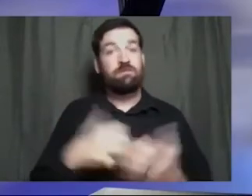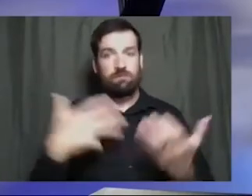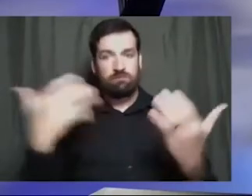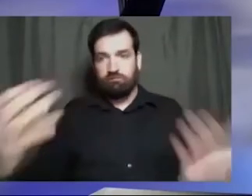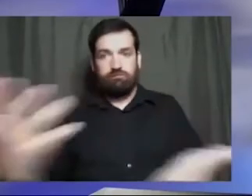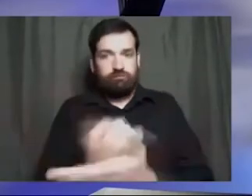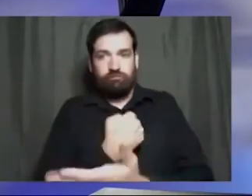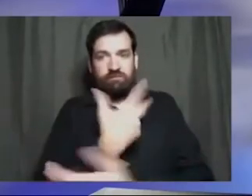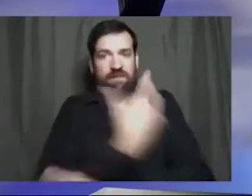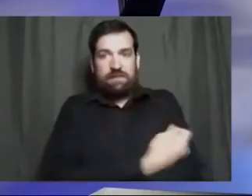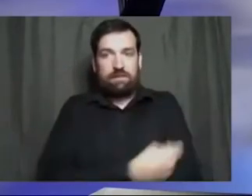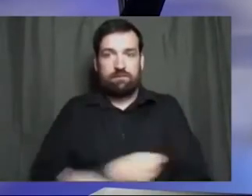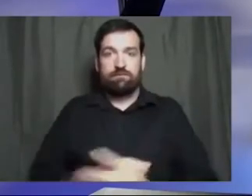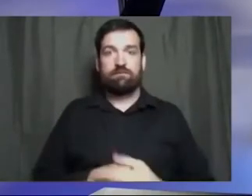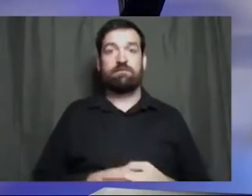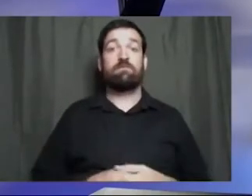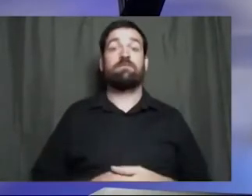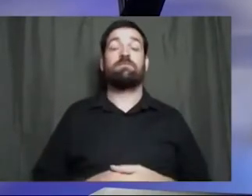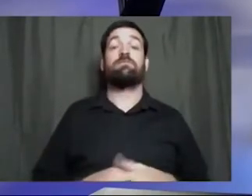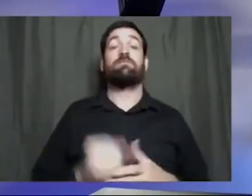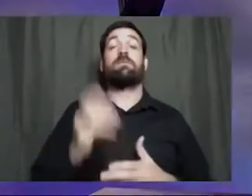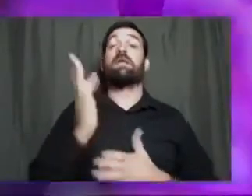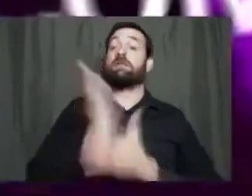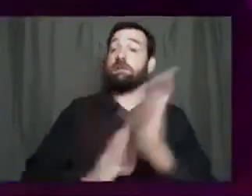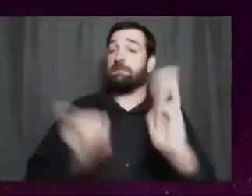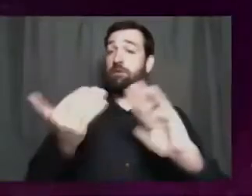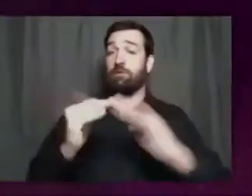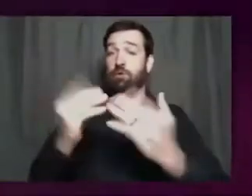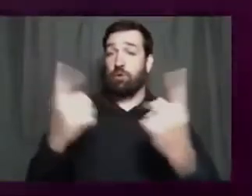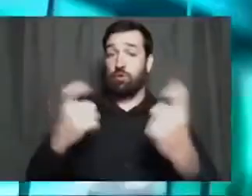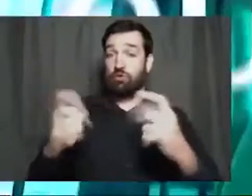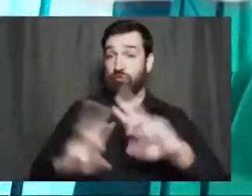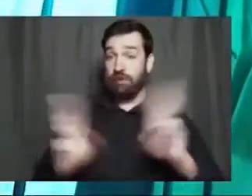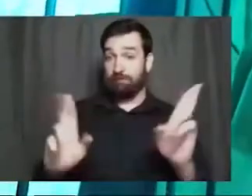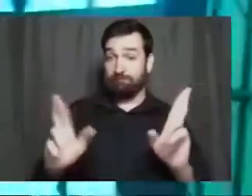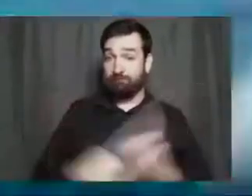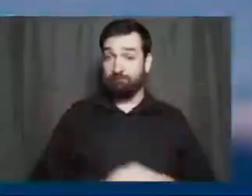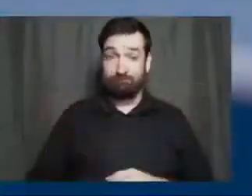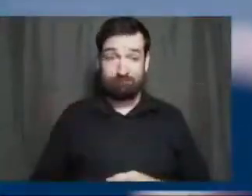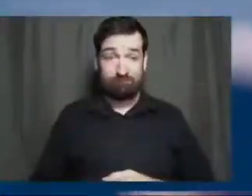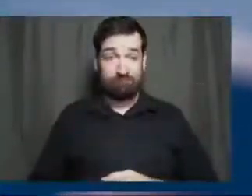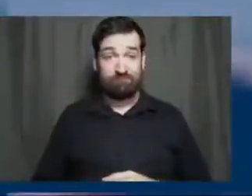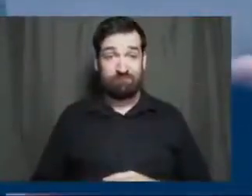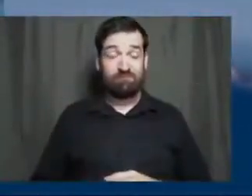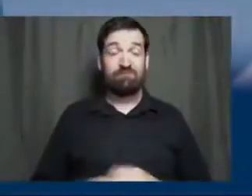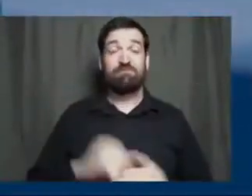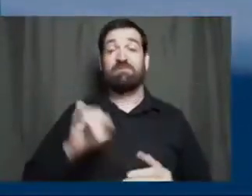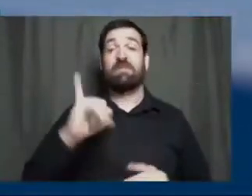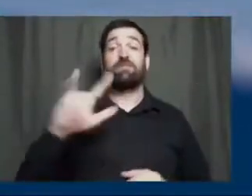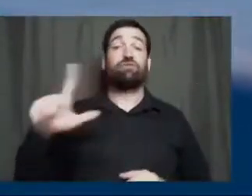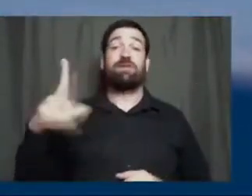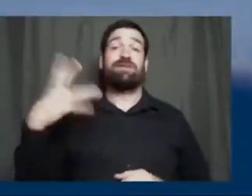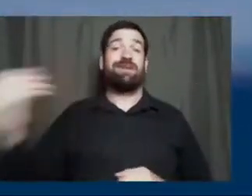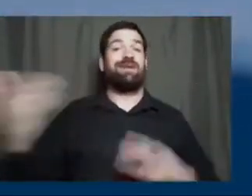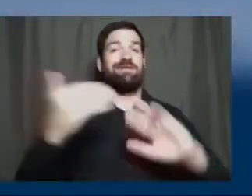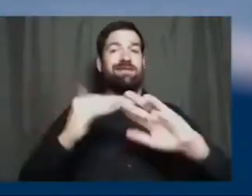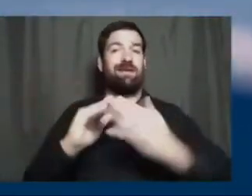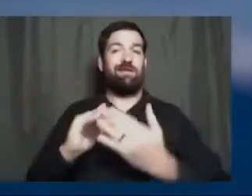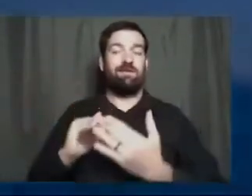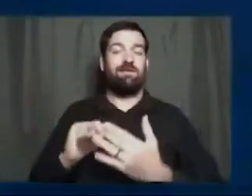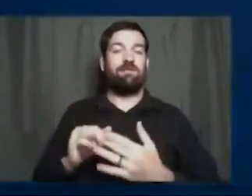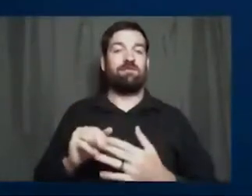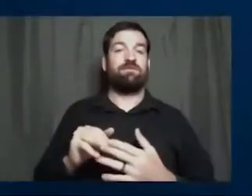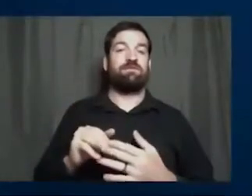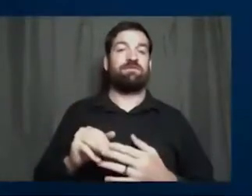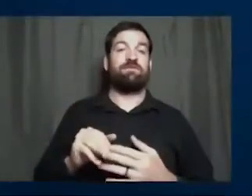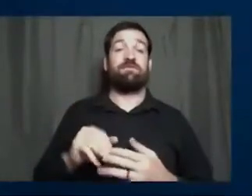We're going to get to some community questions. Are you good? Can we do that now? I'm ready. All right, let's do it. So Jill's out of town. We mentioned that last week, but he's in the flesh today. Bob